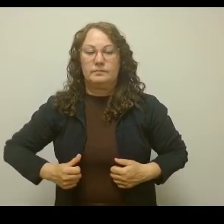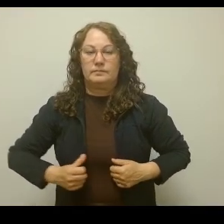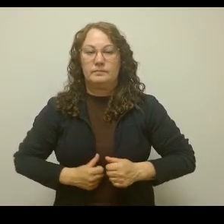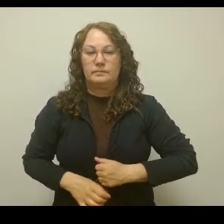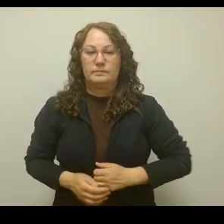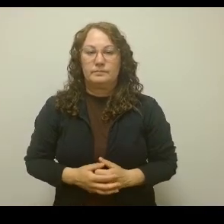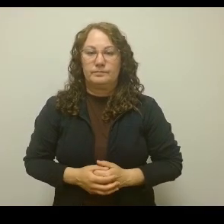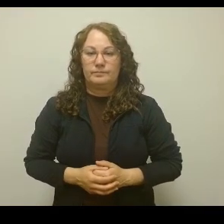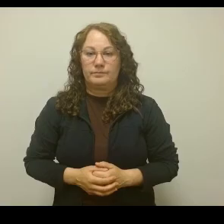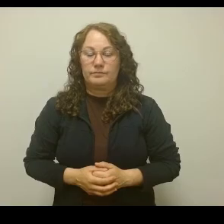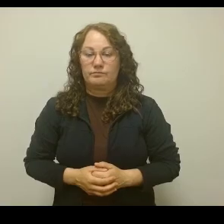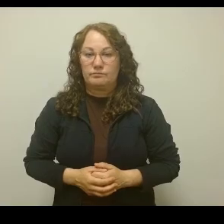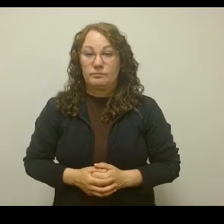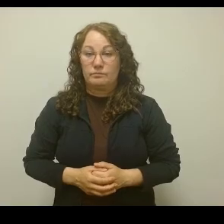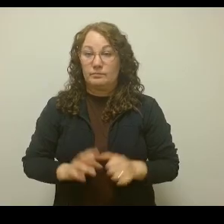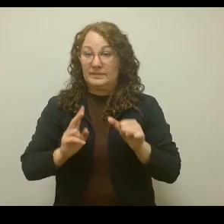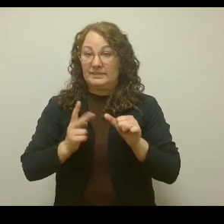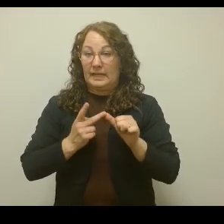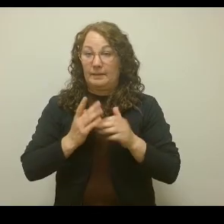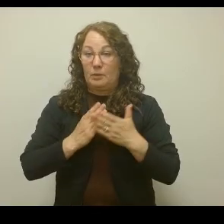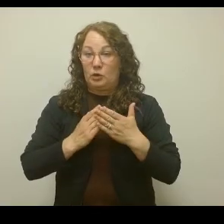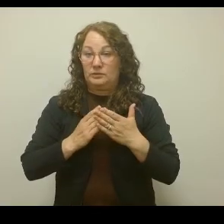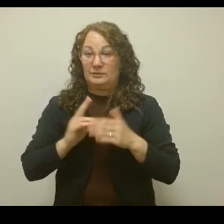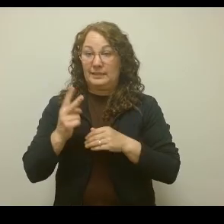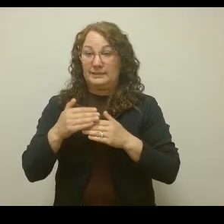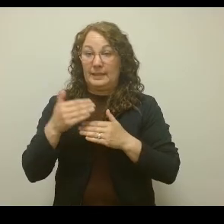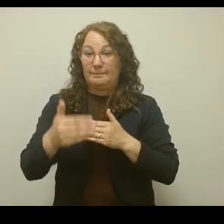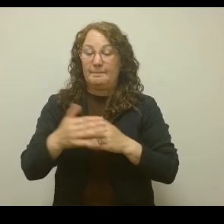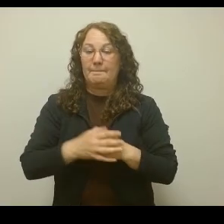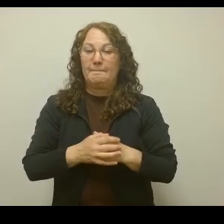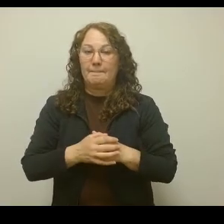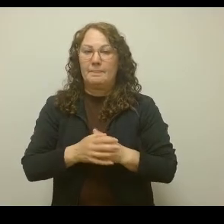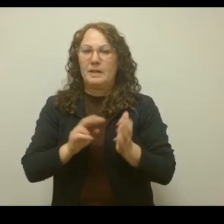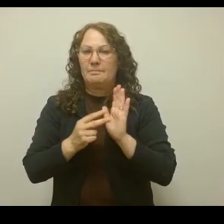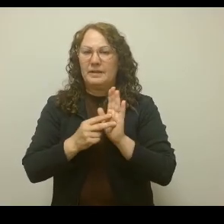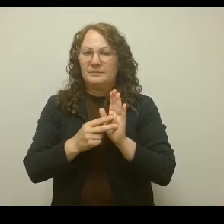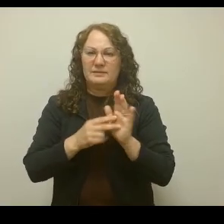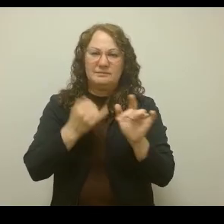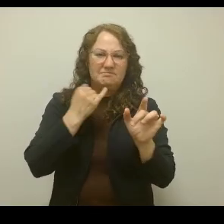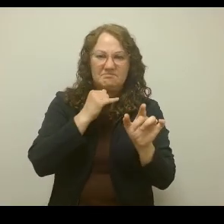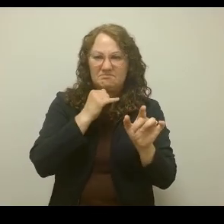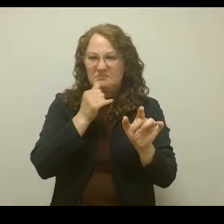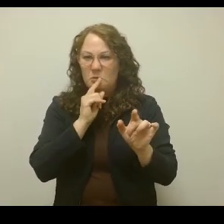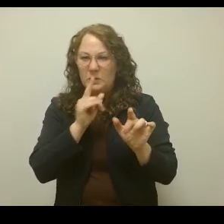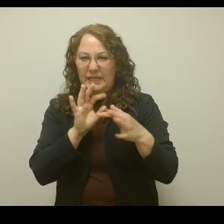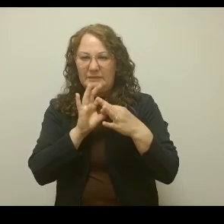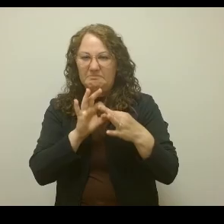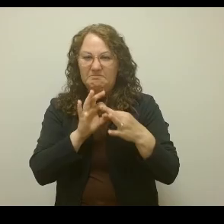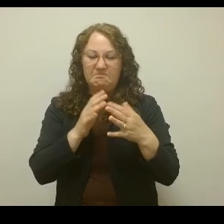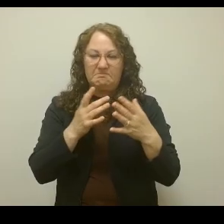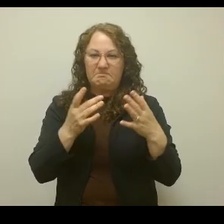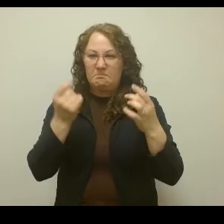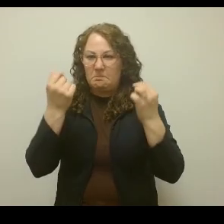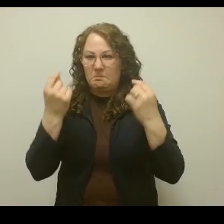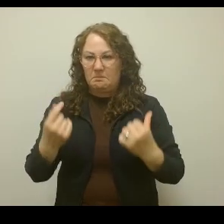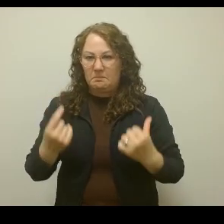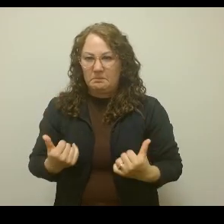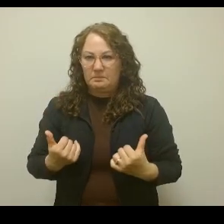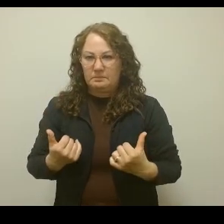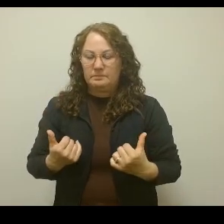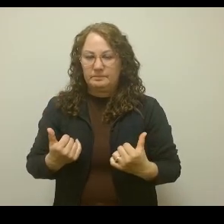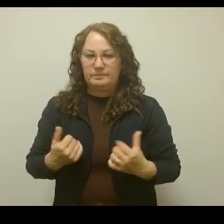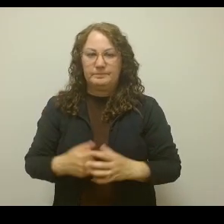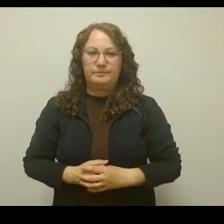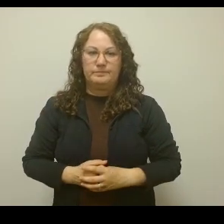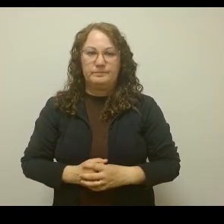So the second part of step 2 is crossing out the details that I don't want to include in my